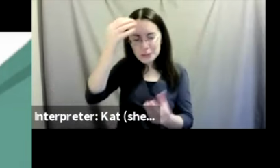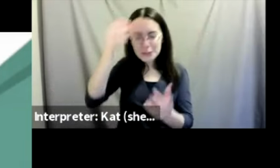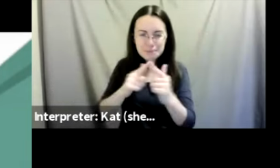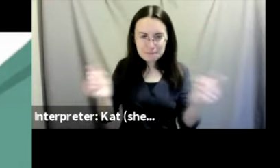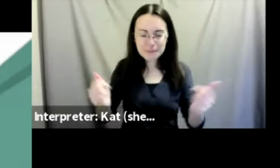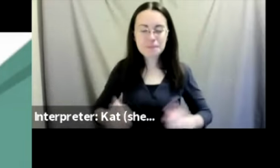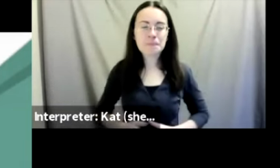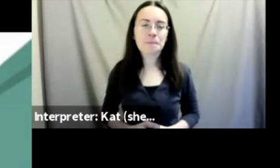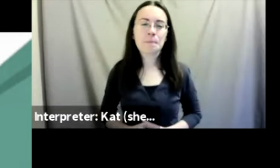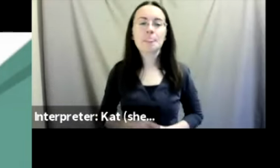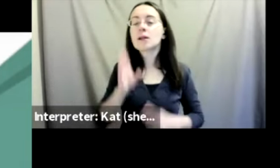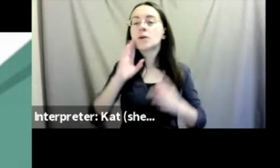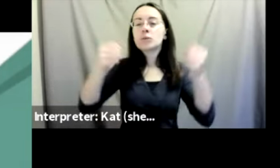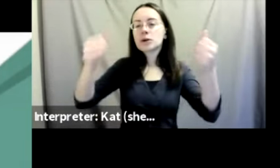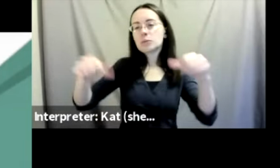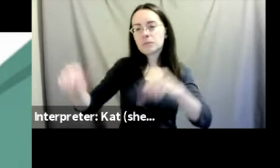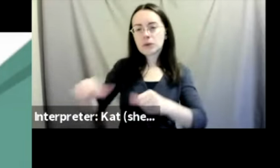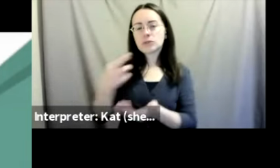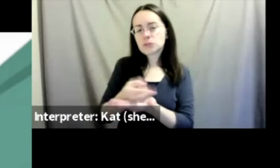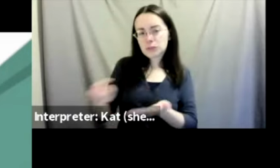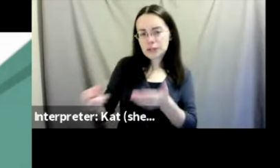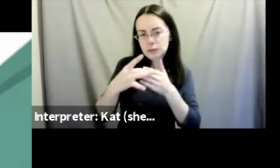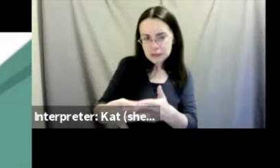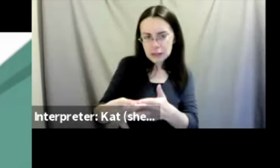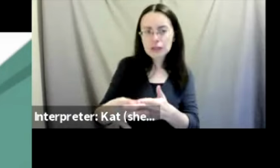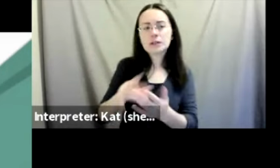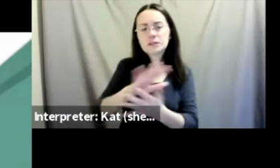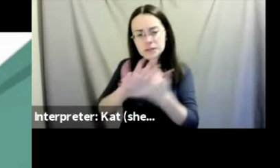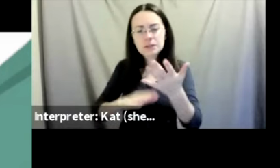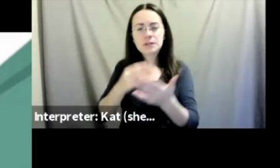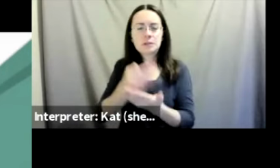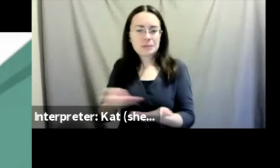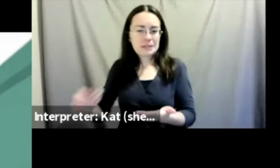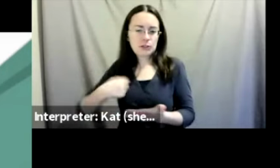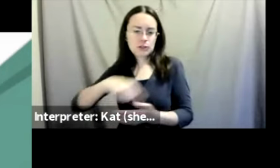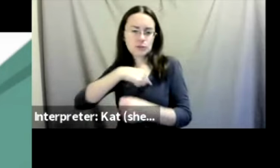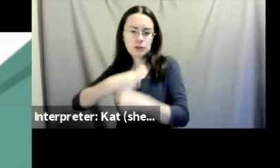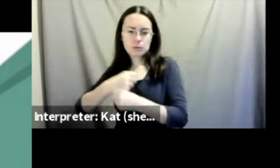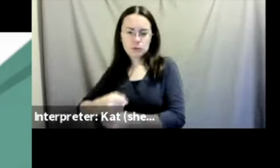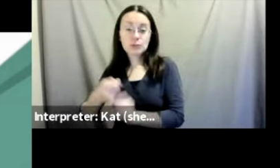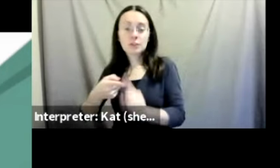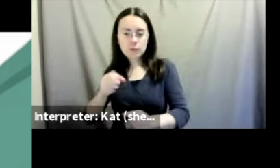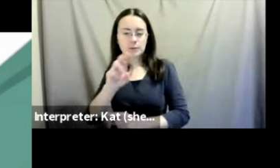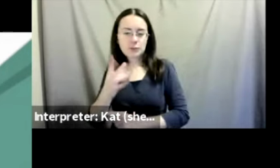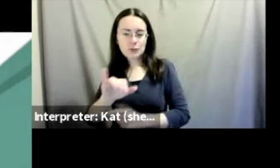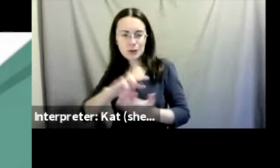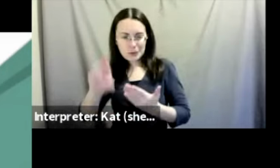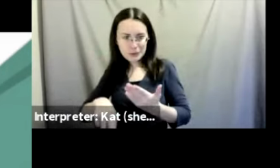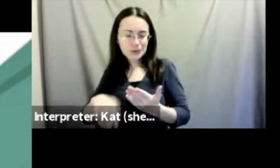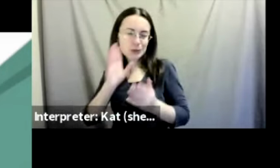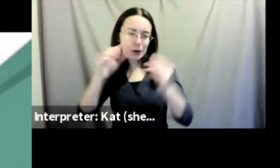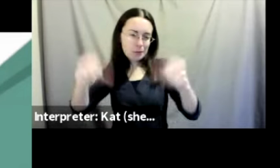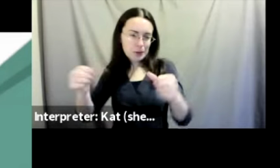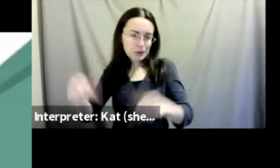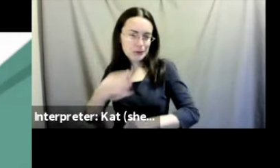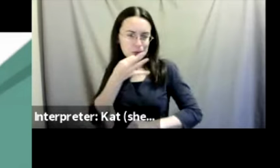some of the resource guides and other things that we're creating that have come out of our survey results. And our website link is also on here